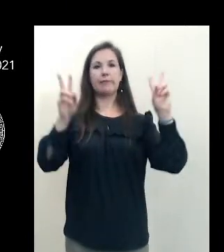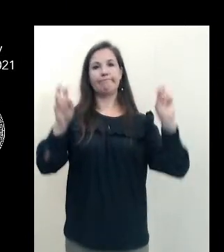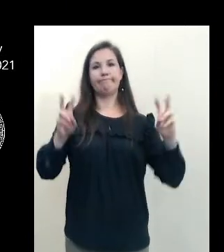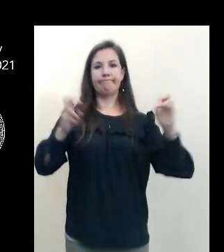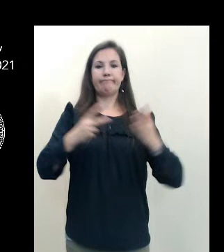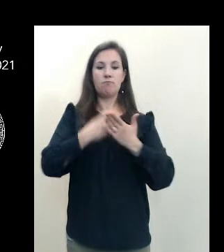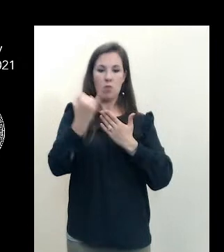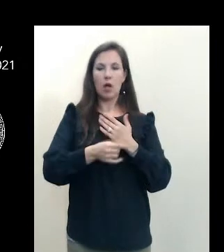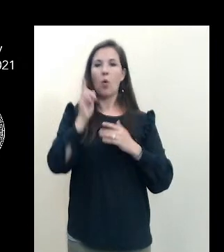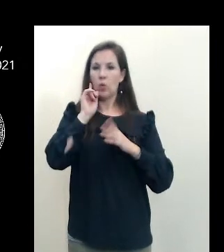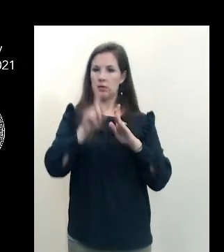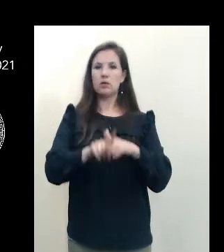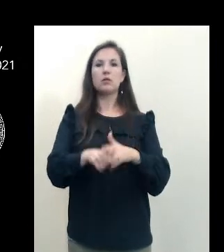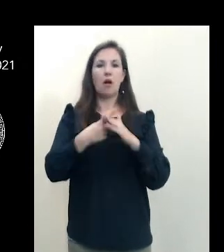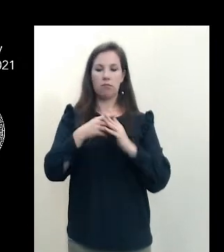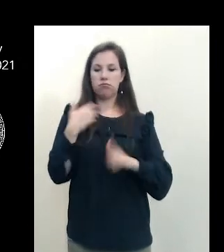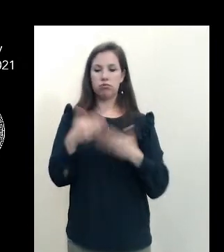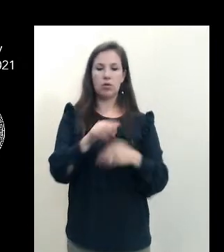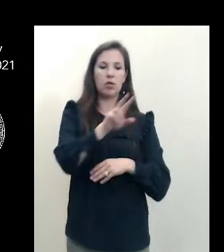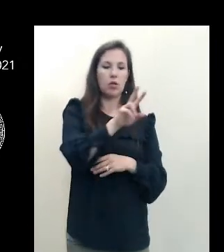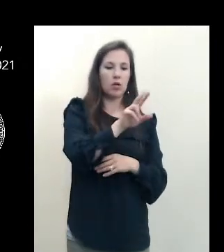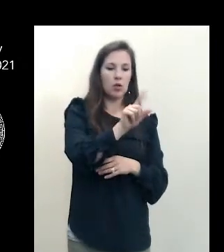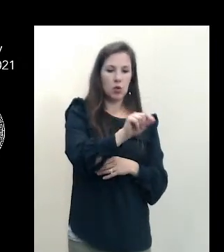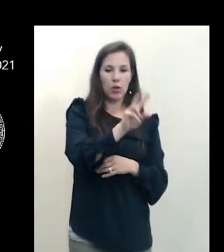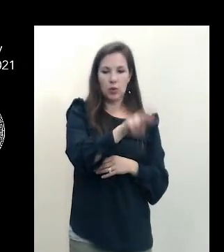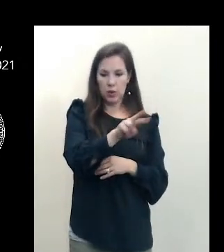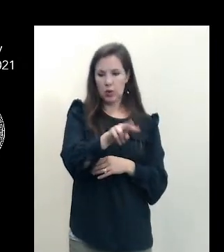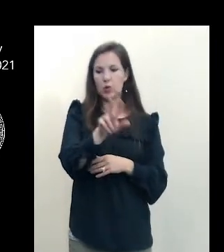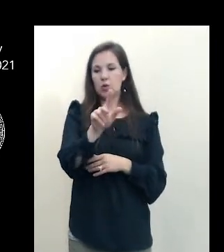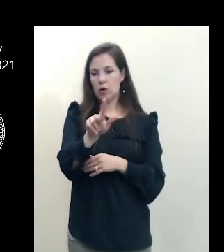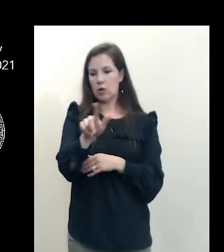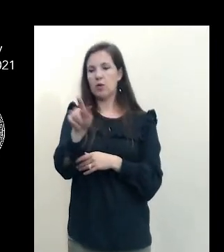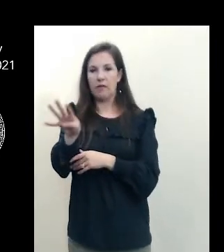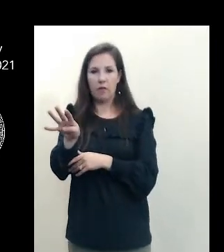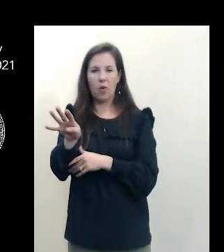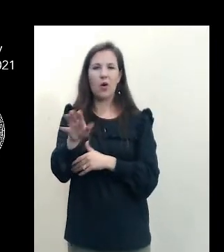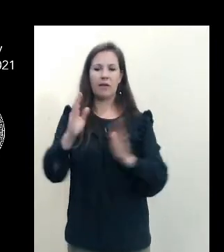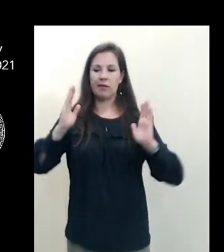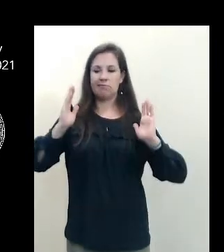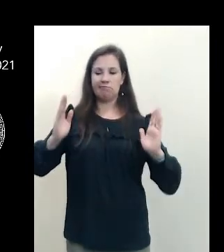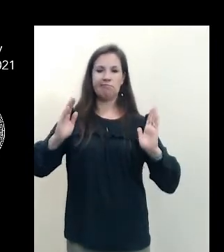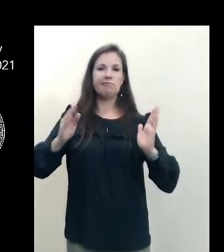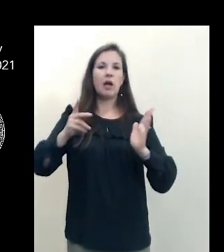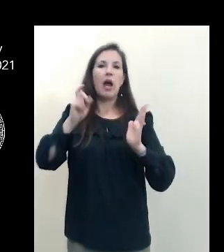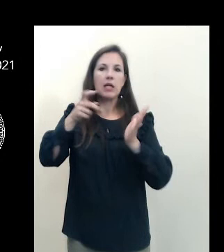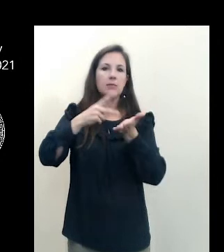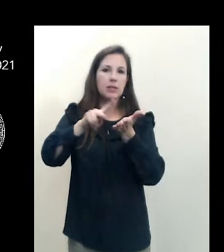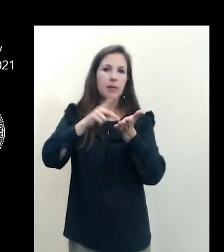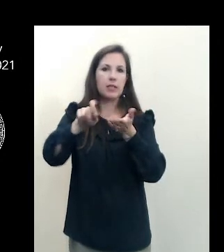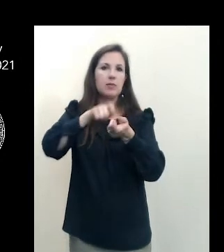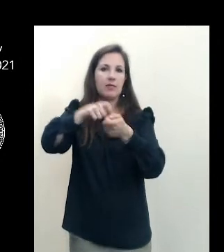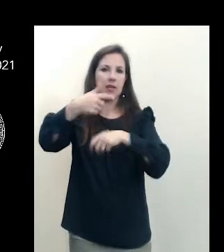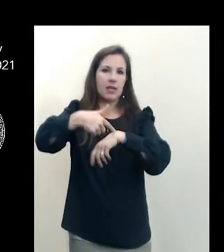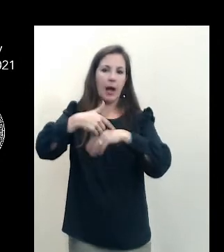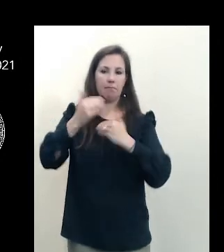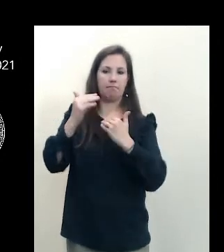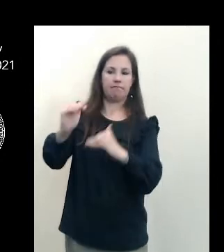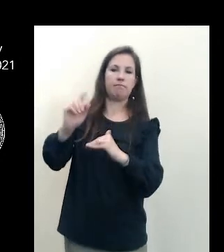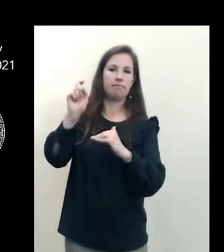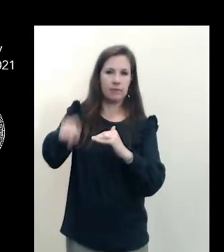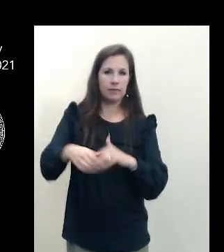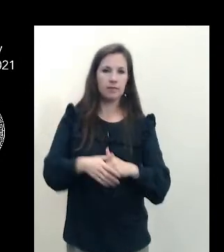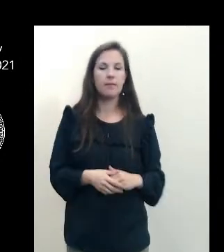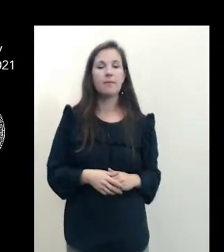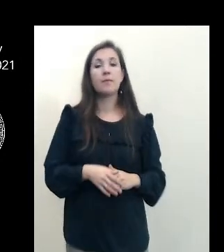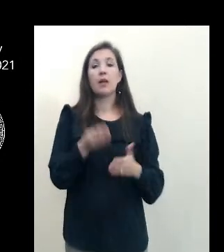going in 2022, 23, and 24. Has to be spent in a certain time period under the American Rescue Plan. And those projects will